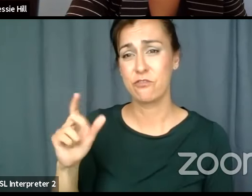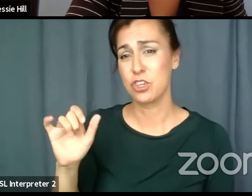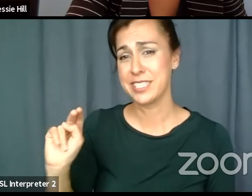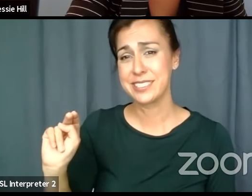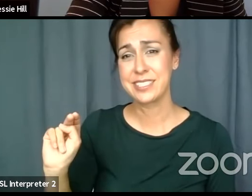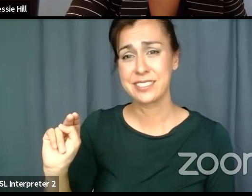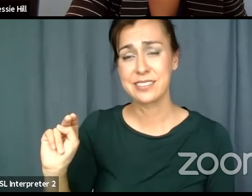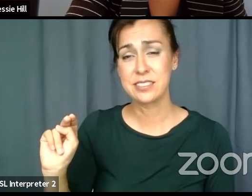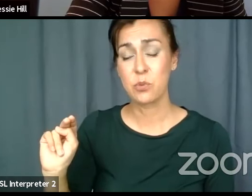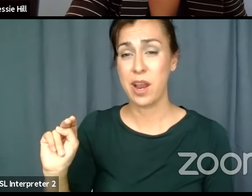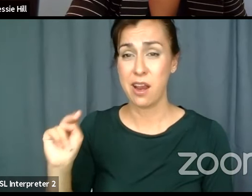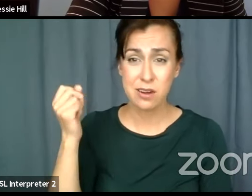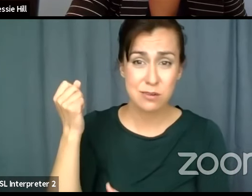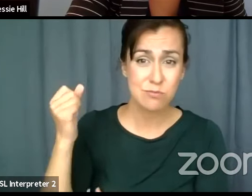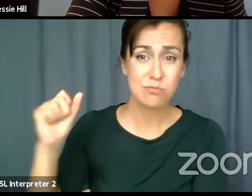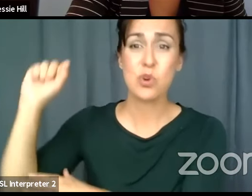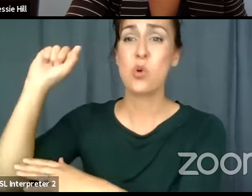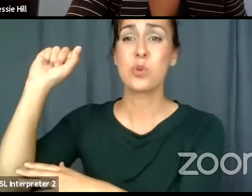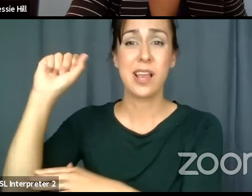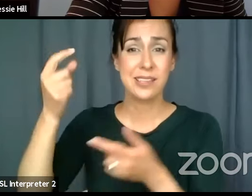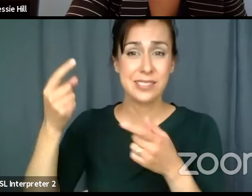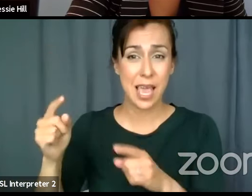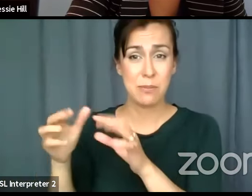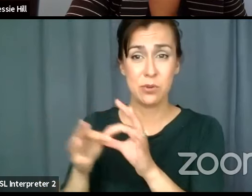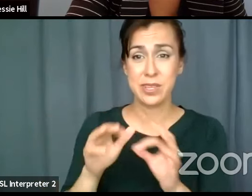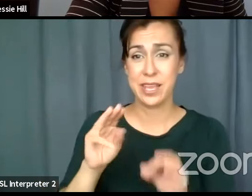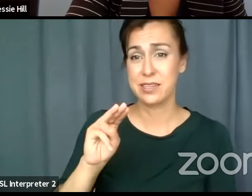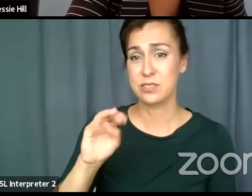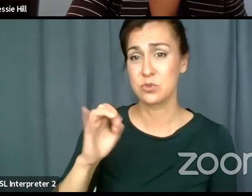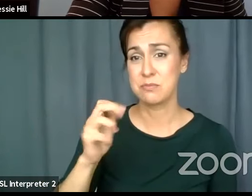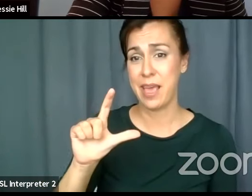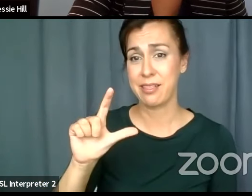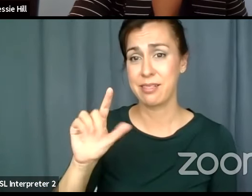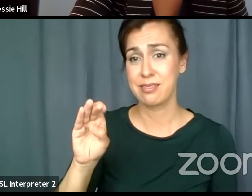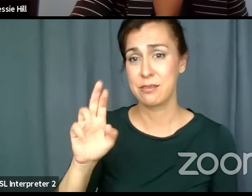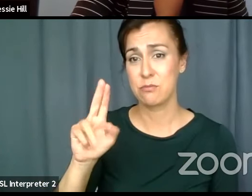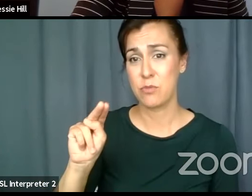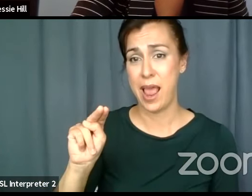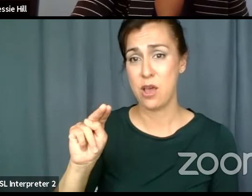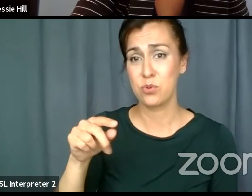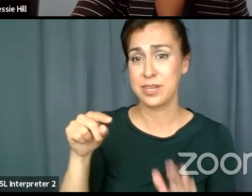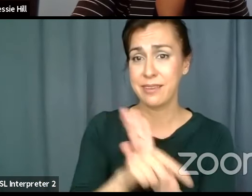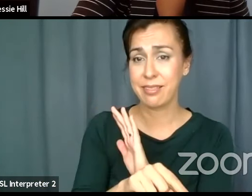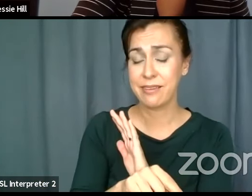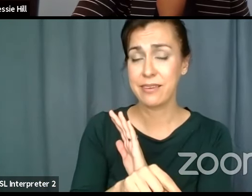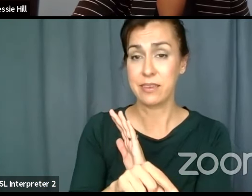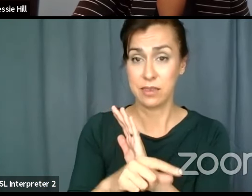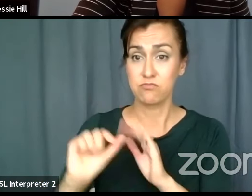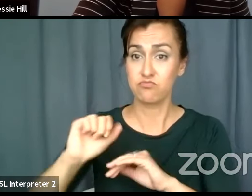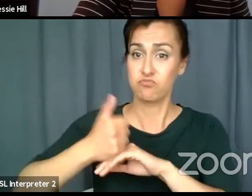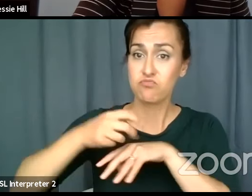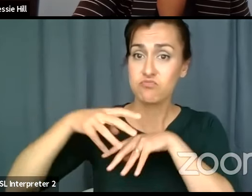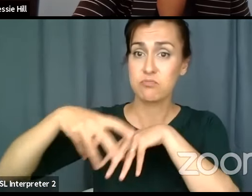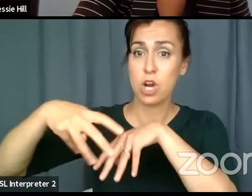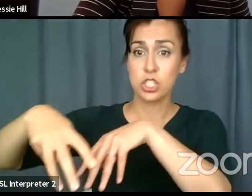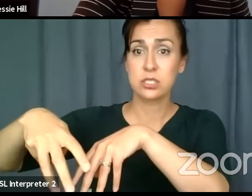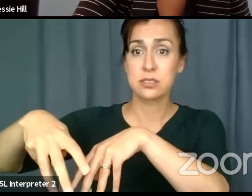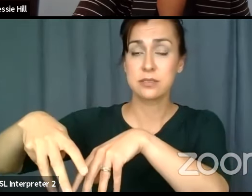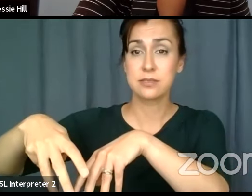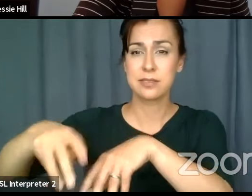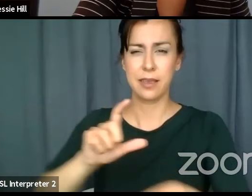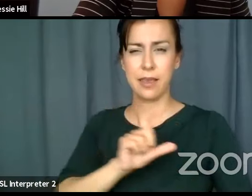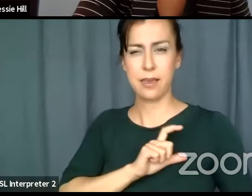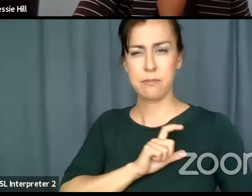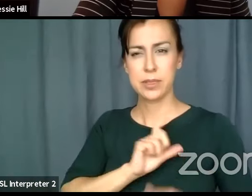in the wake of the protests of Michael Brown's killing, you had marches, and the police there started to impose